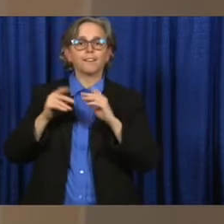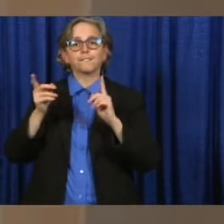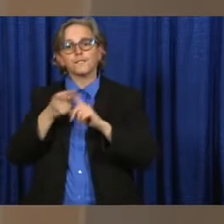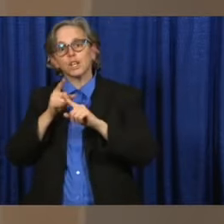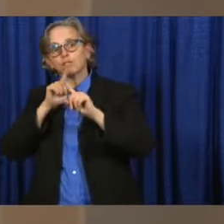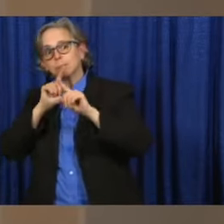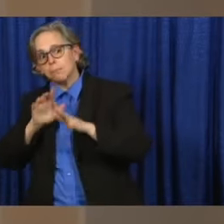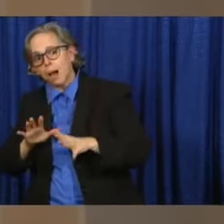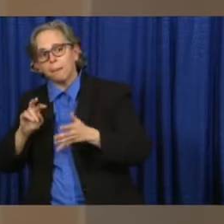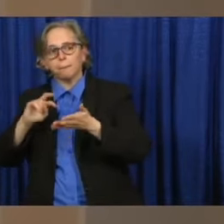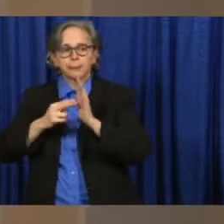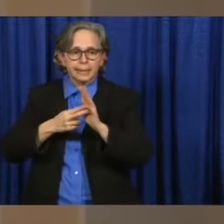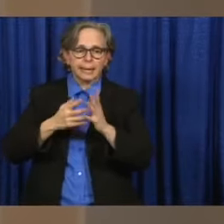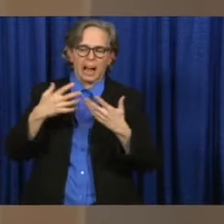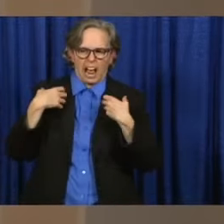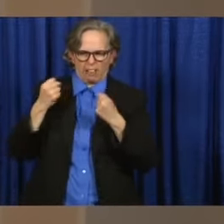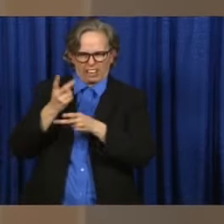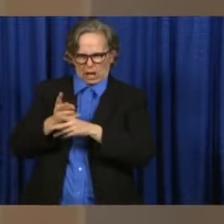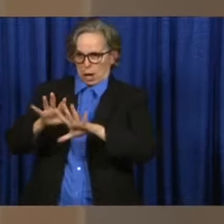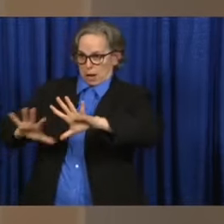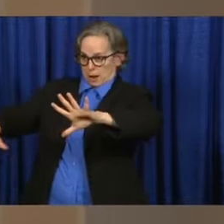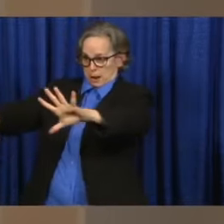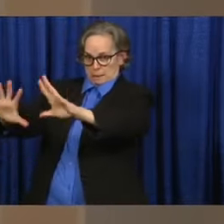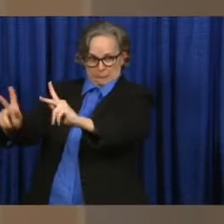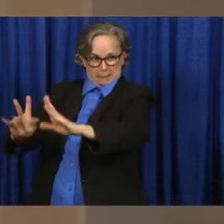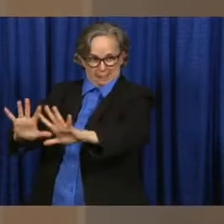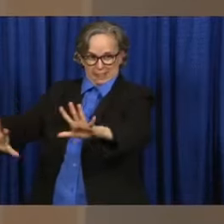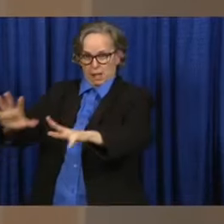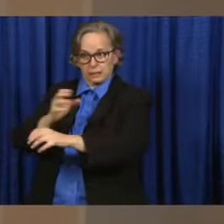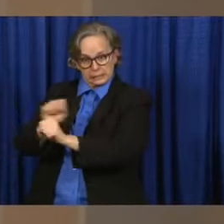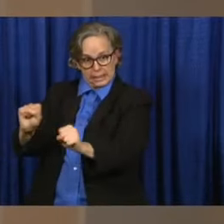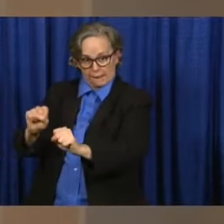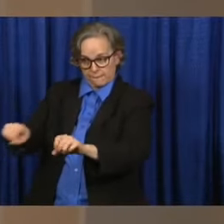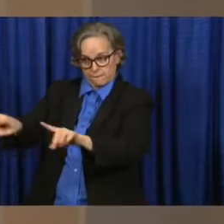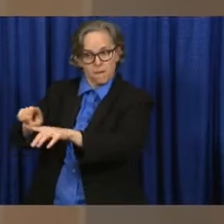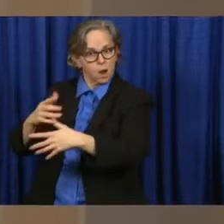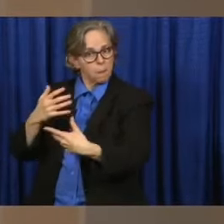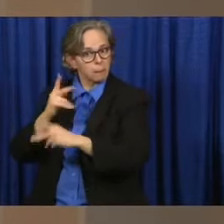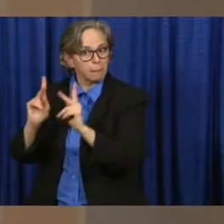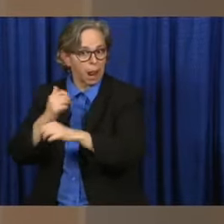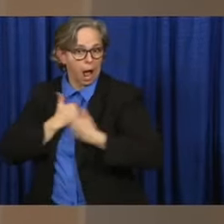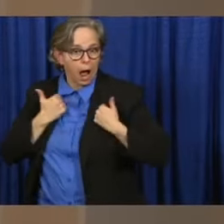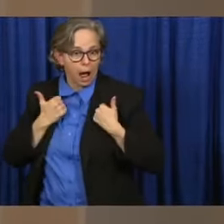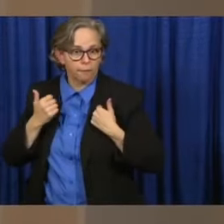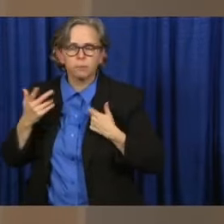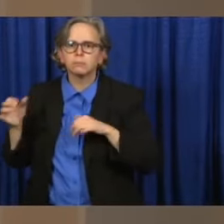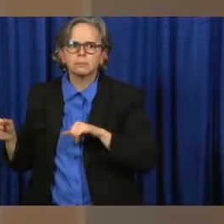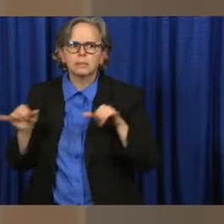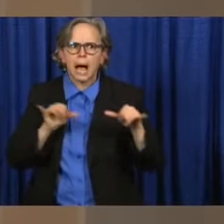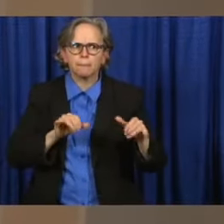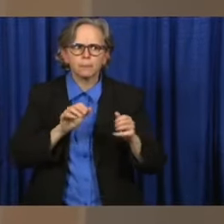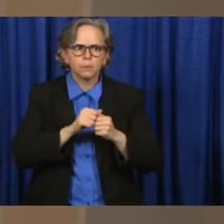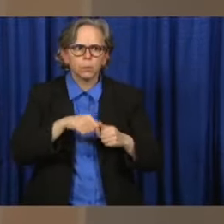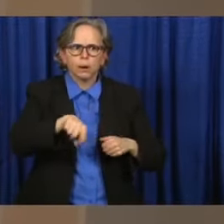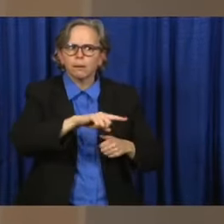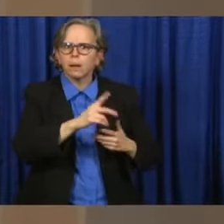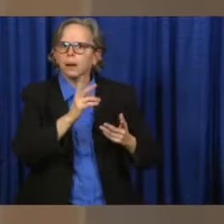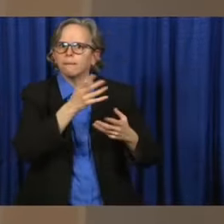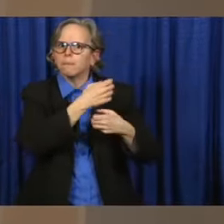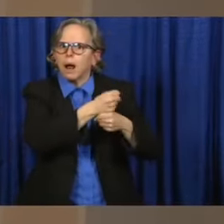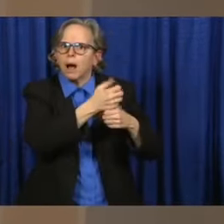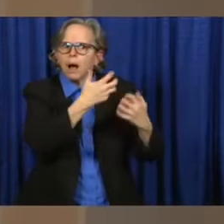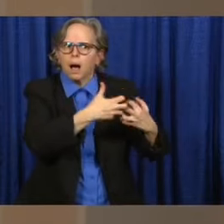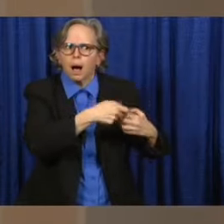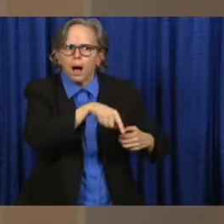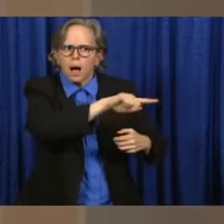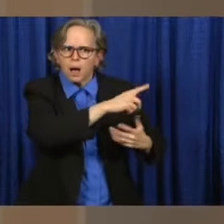lifesavers. I mean, literally, the people who are standing this stuff up in the manufacturing community, say to build a ventilator, you're also a